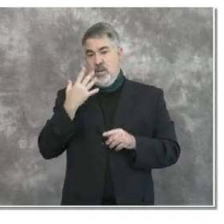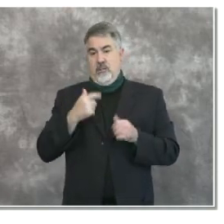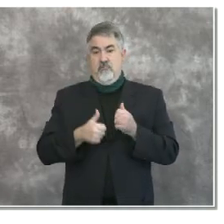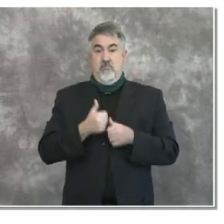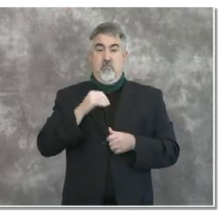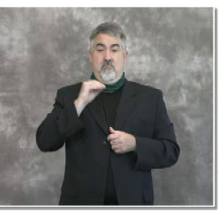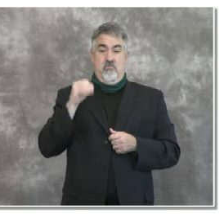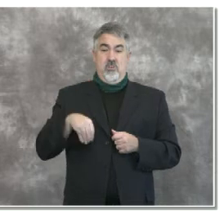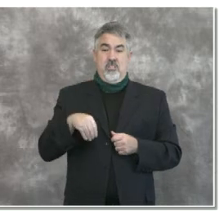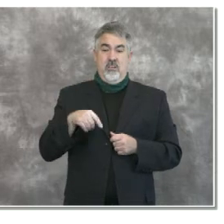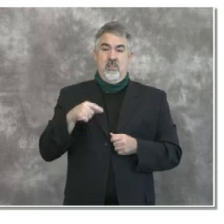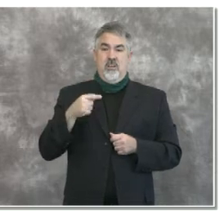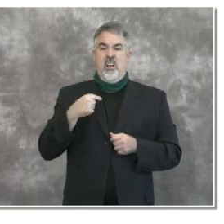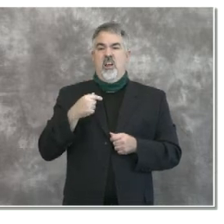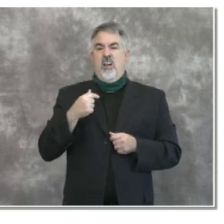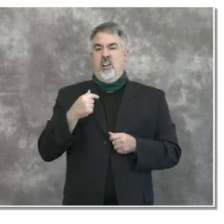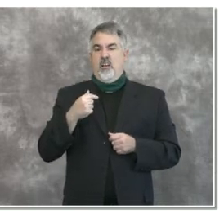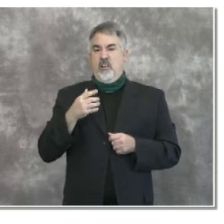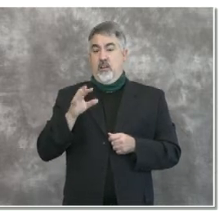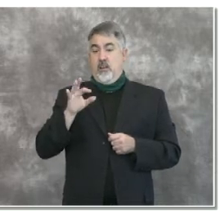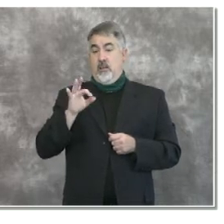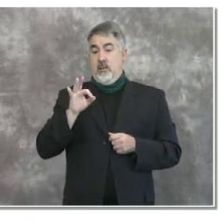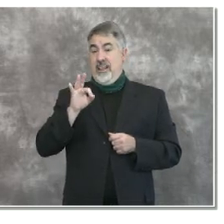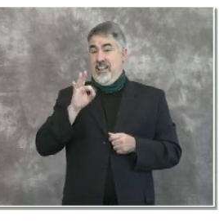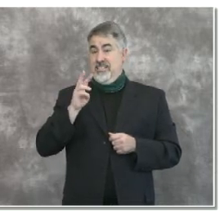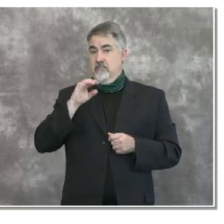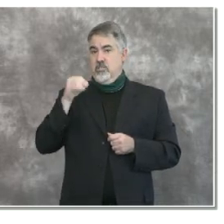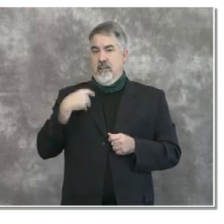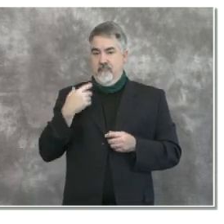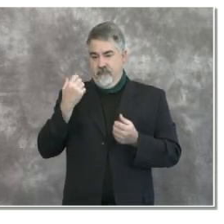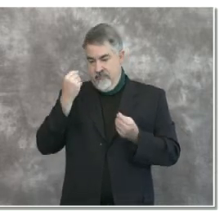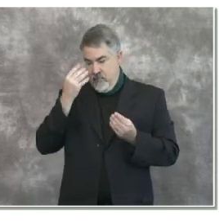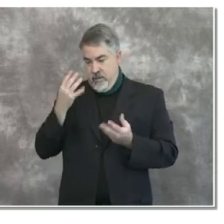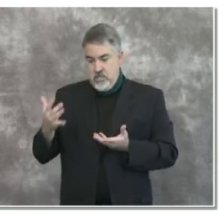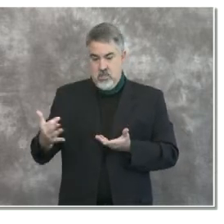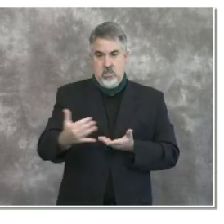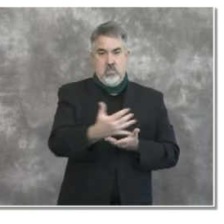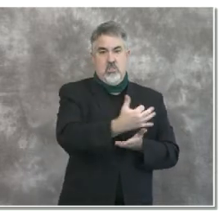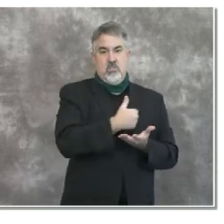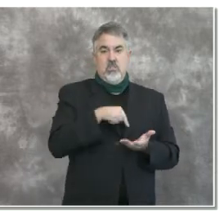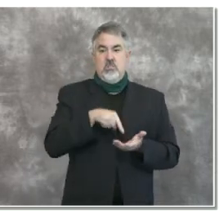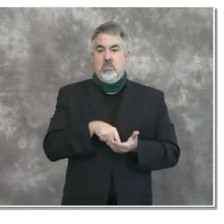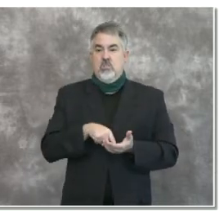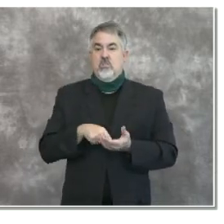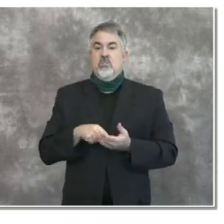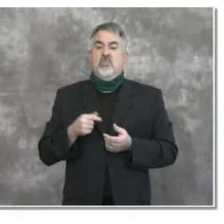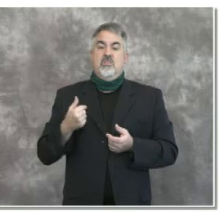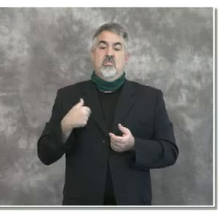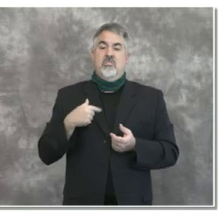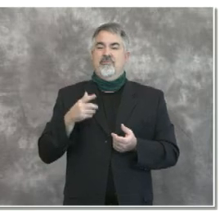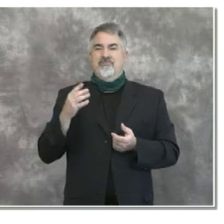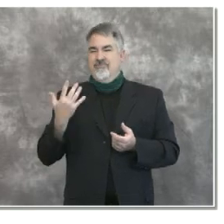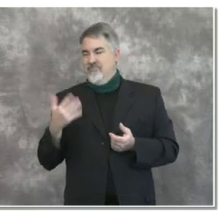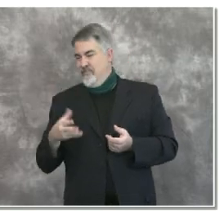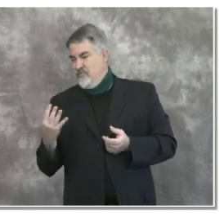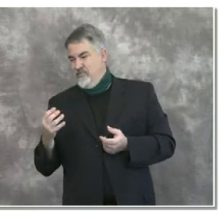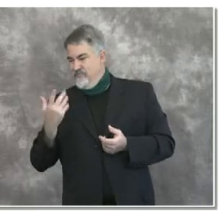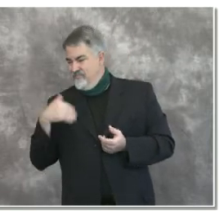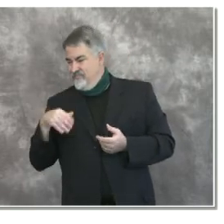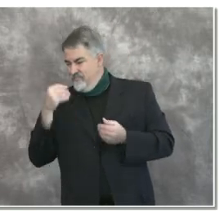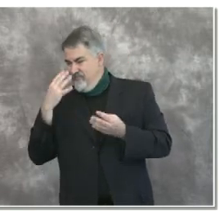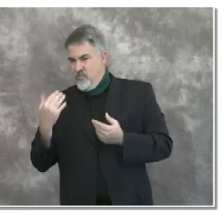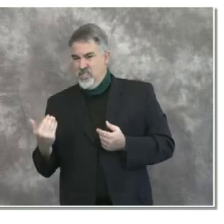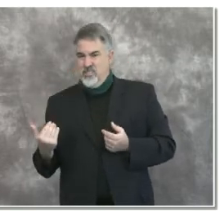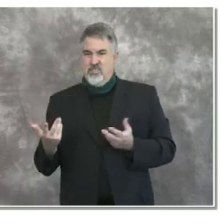have data for 96%, or 113 of the total number of deaths. And this includes 60 or 53%